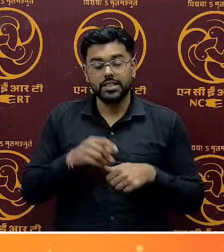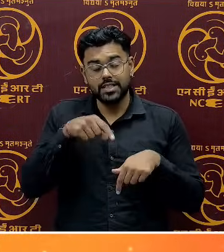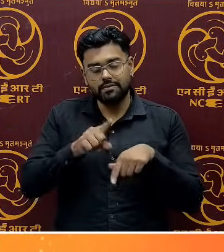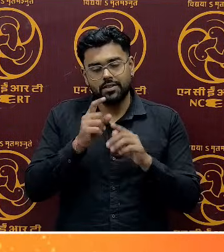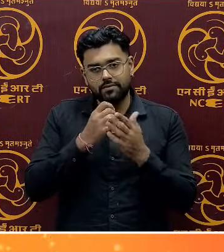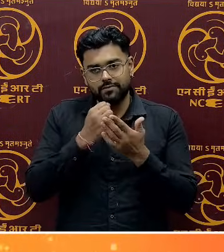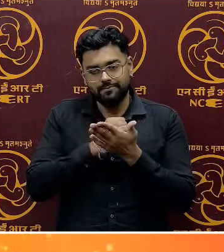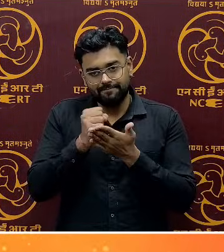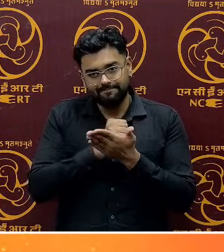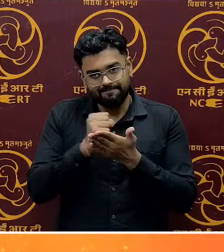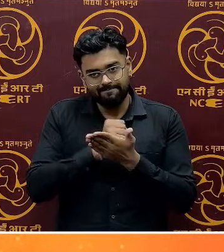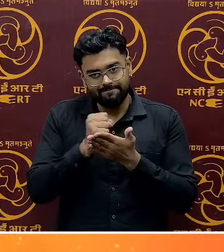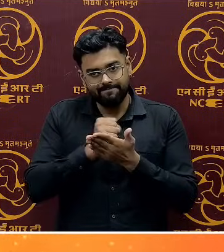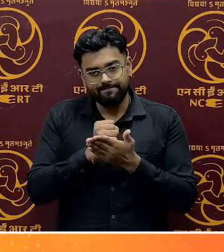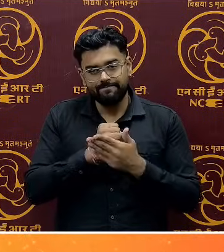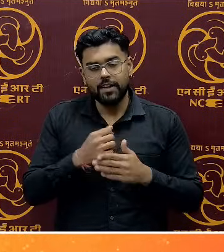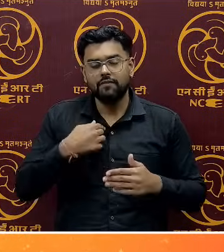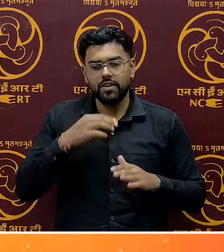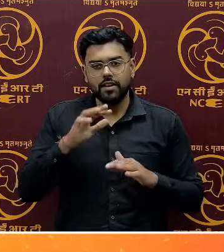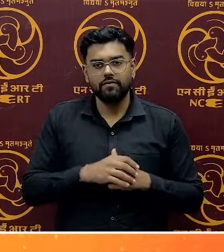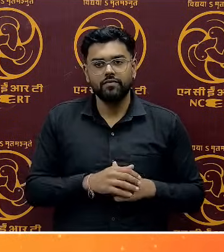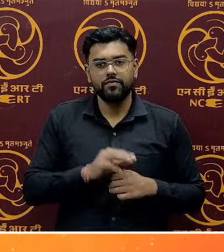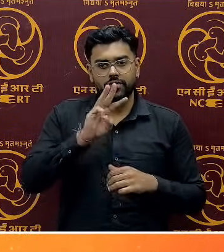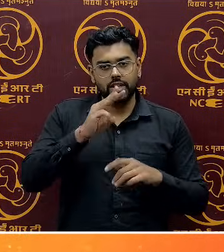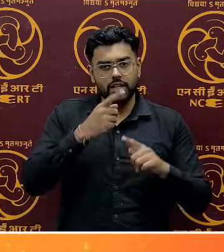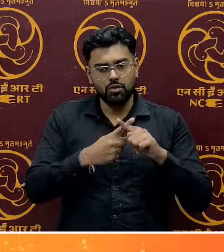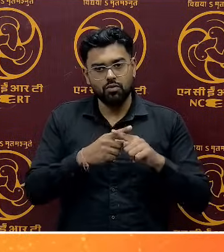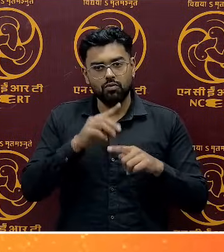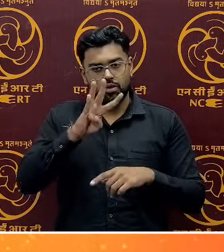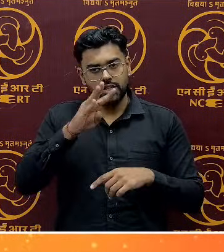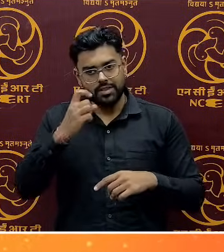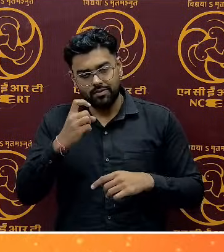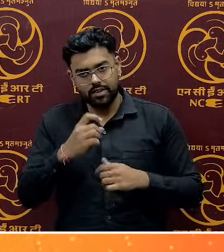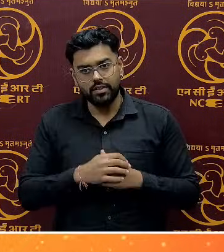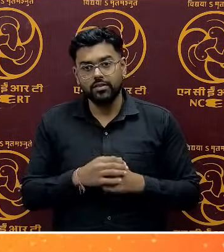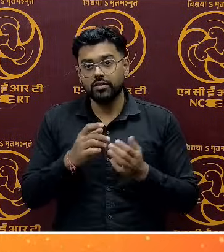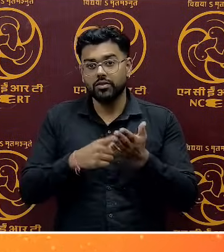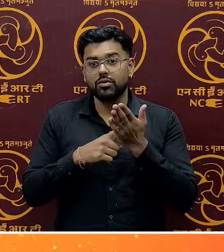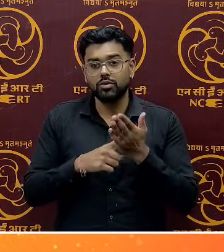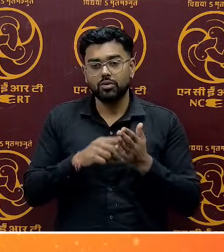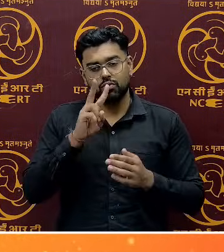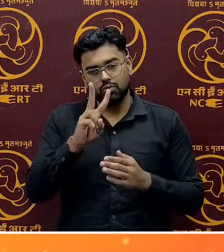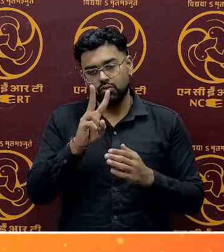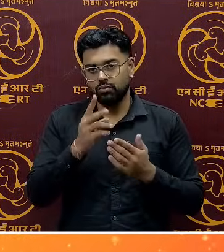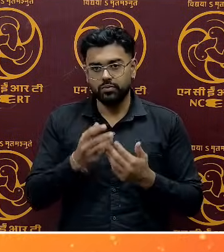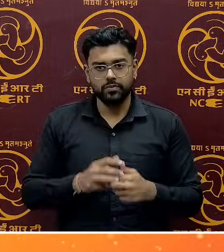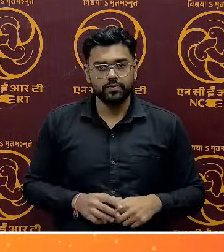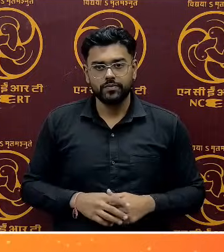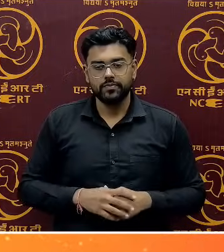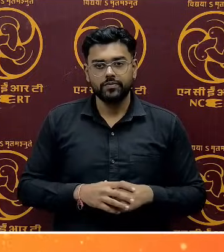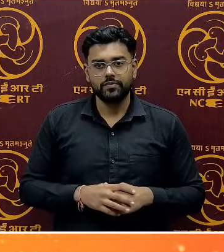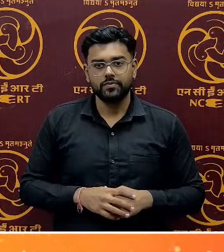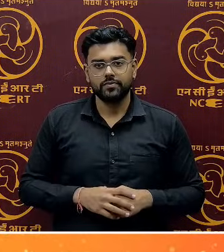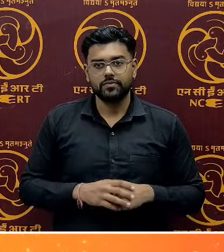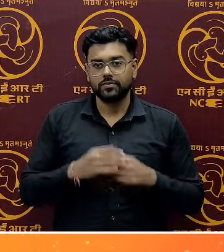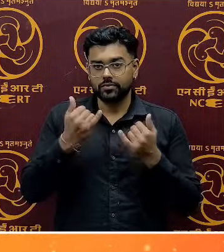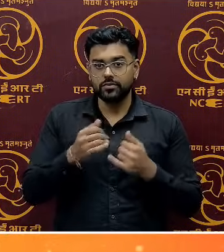try out. We have 3 into 47. We get only 2 factors here. Now come